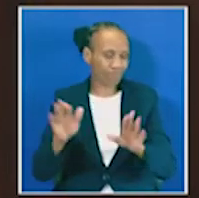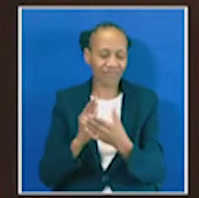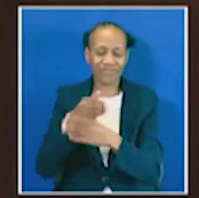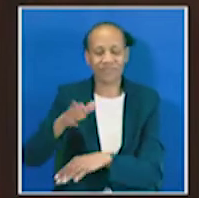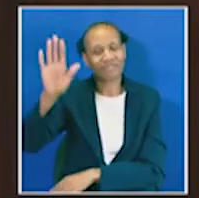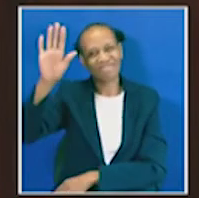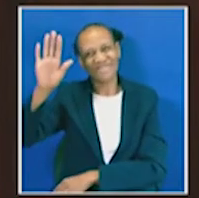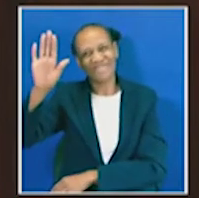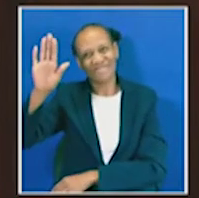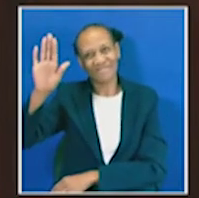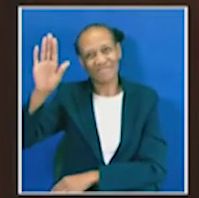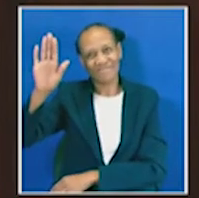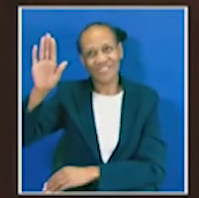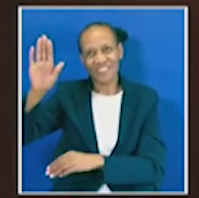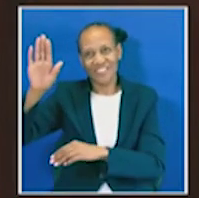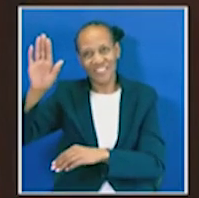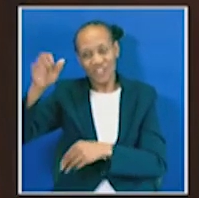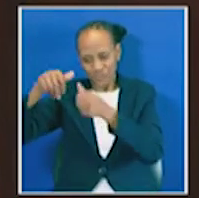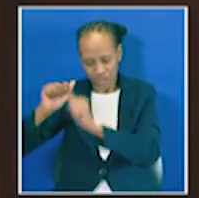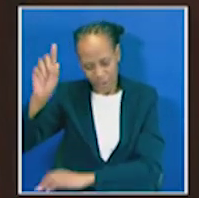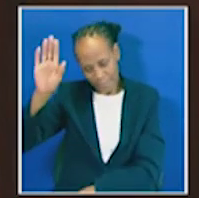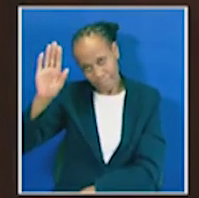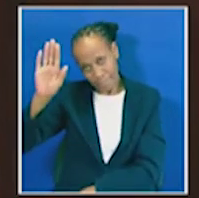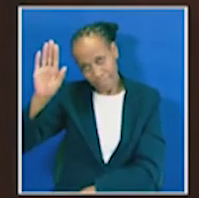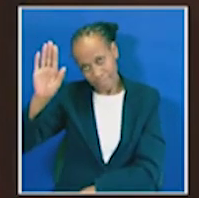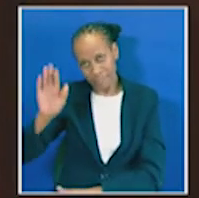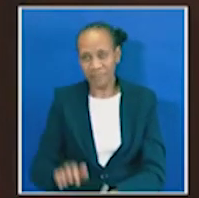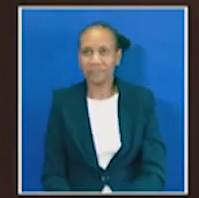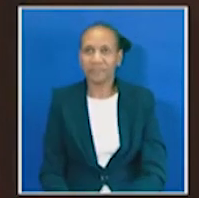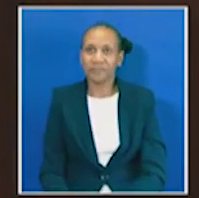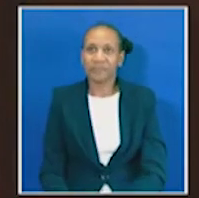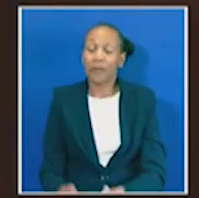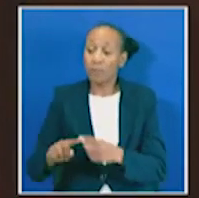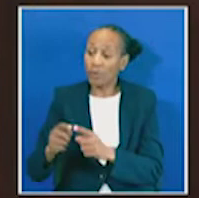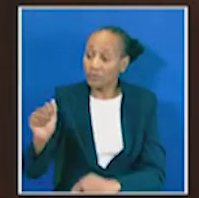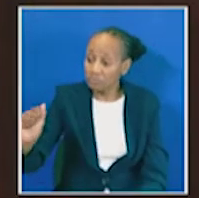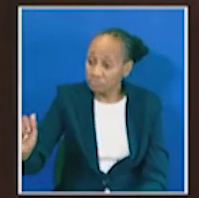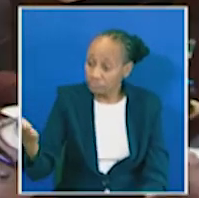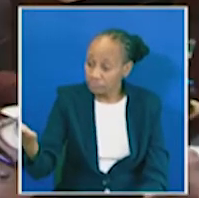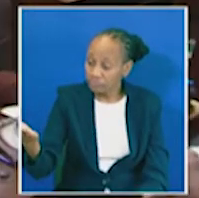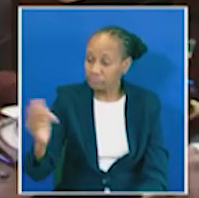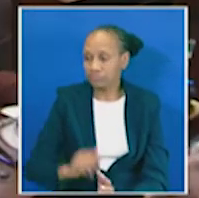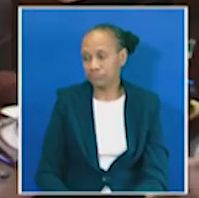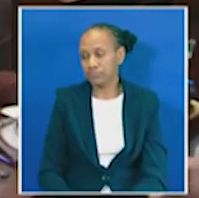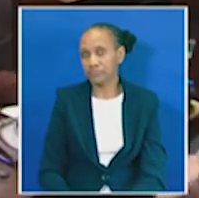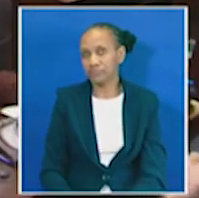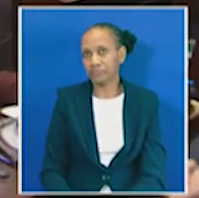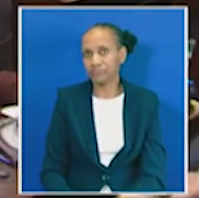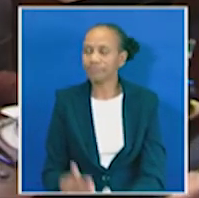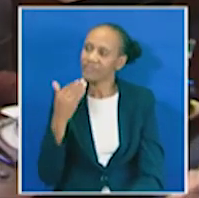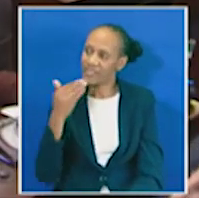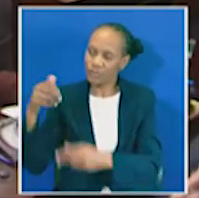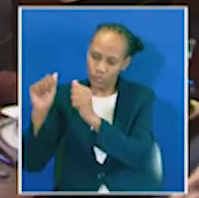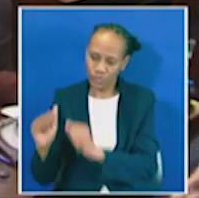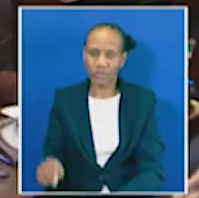more than doubled. Honourable Killian, Despite Honourable severe... Killian, there's just a point of order I want to take. What's the point of order, Honourable Member? Yes, thank you very much,